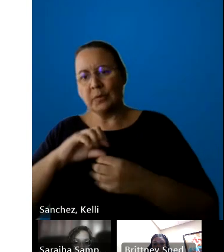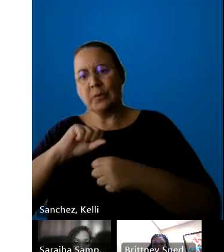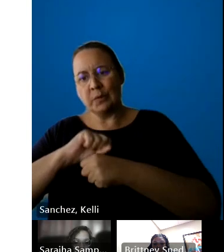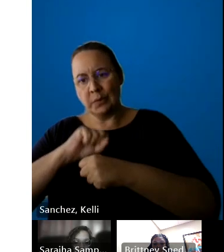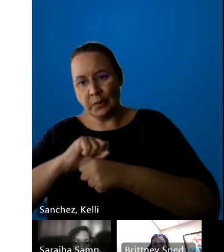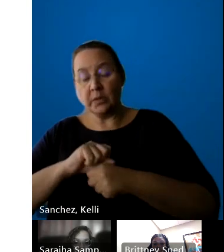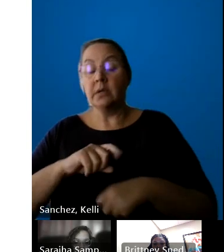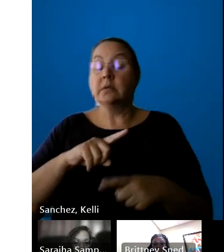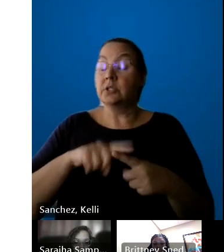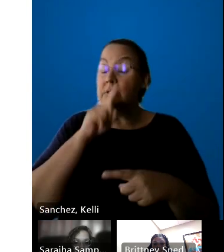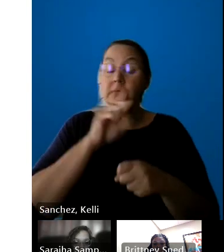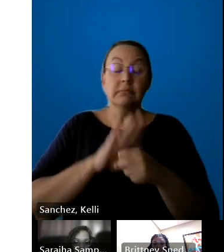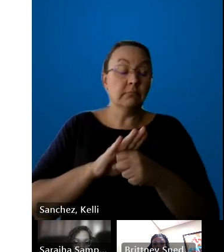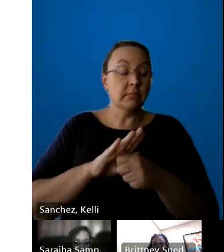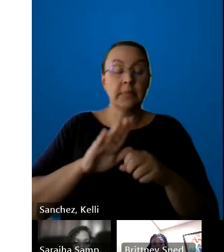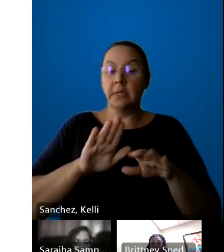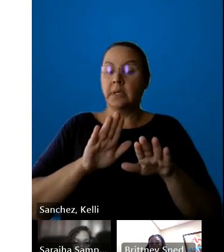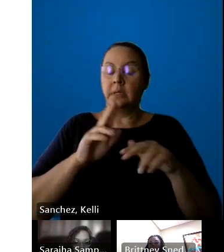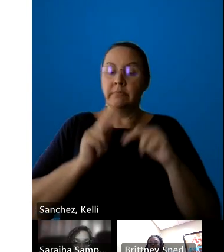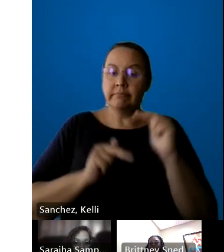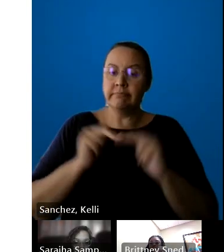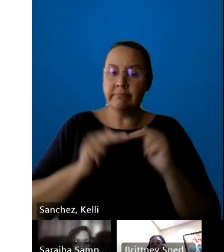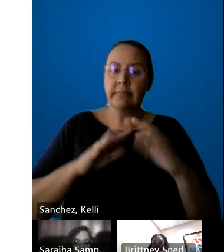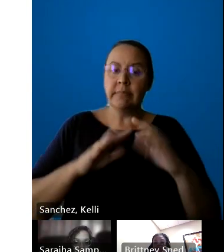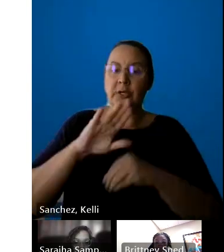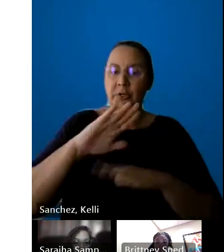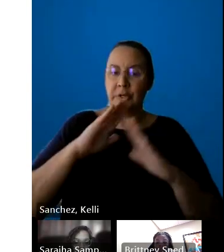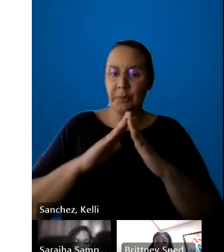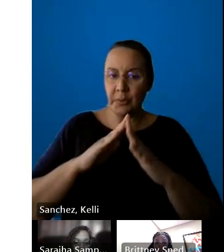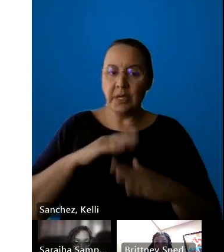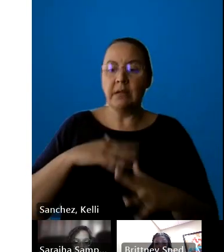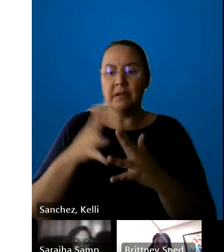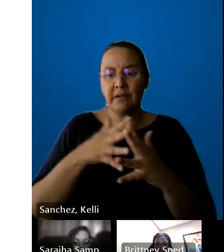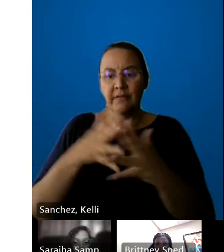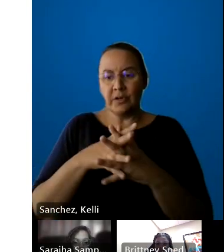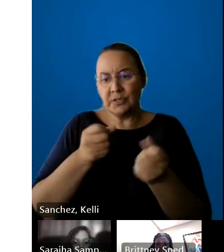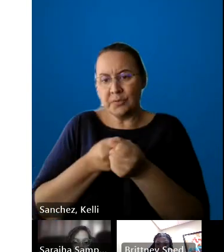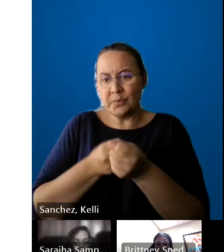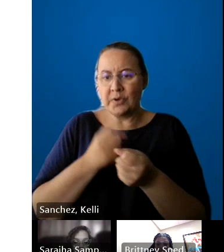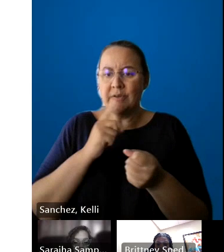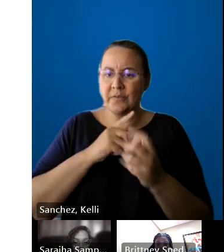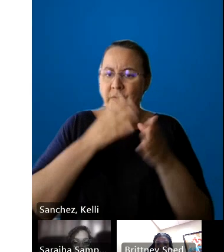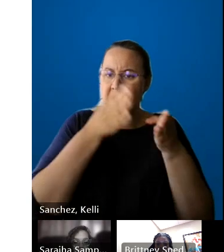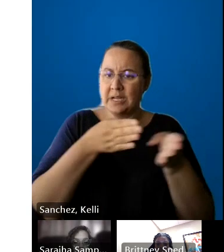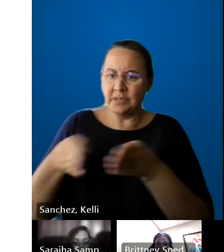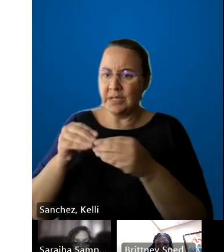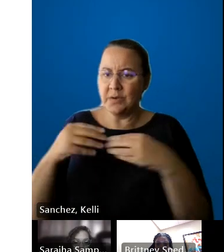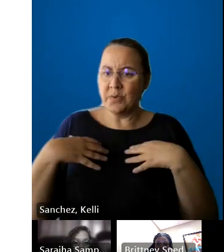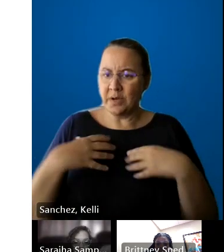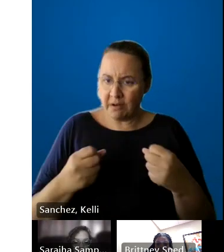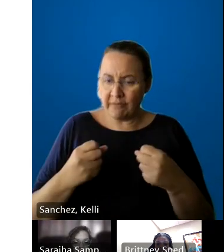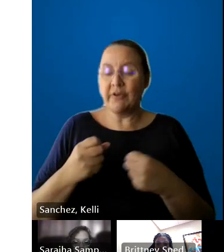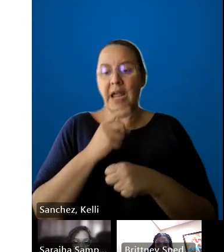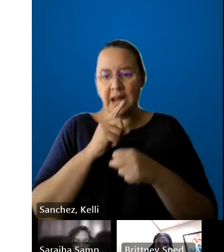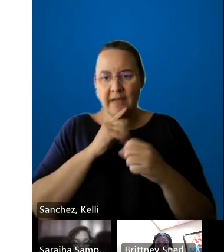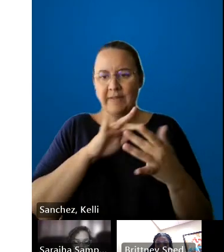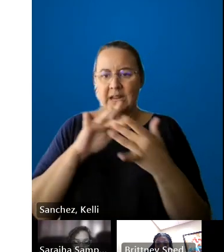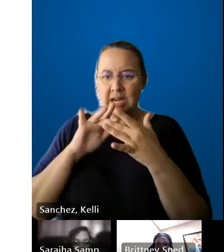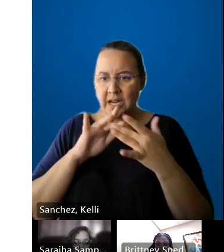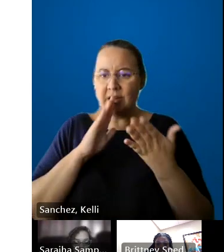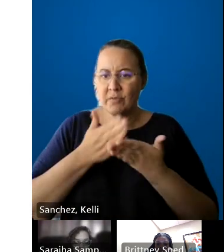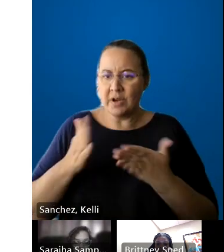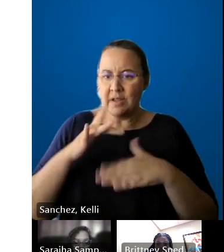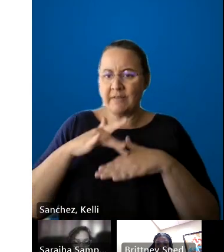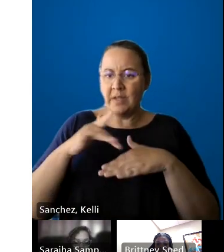committed to building strong relationships within her community, fostering support for individuals in recovery, and creating a network of resources